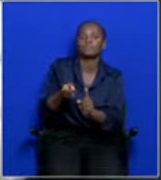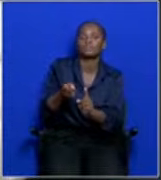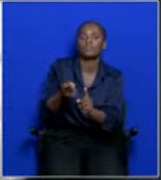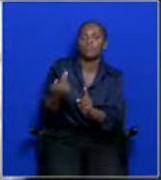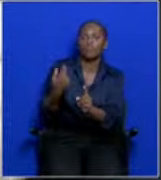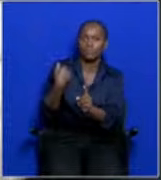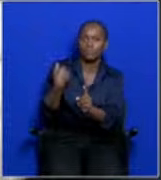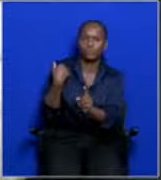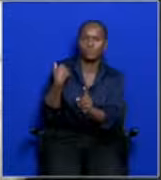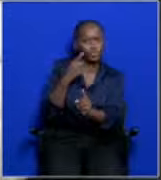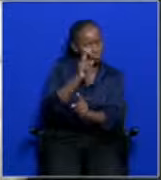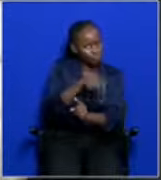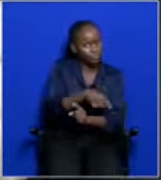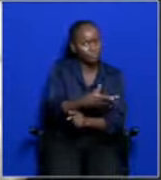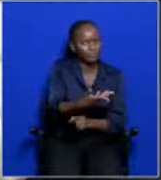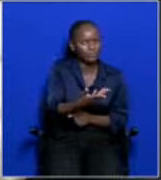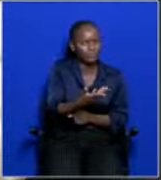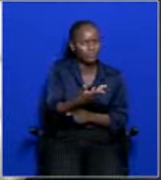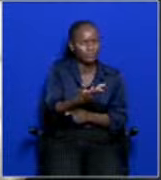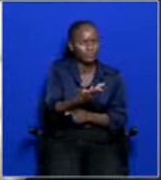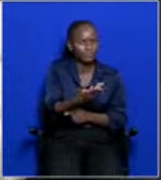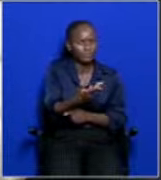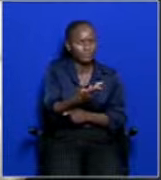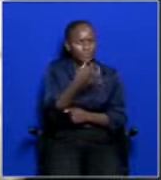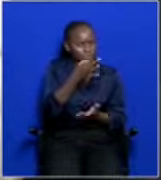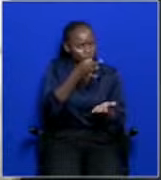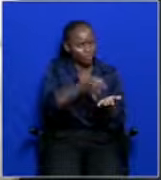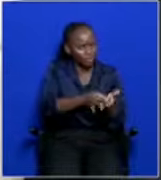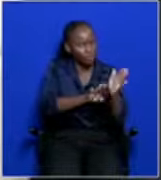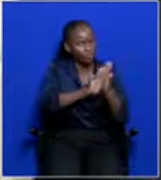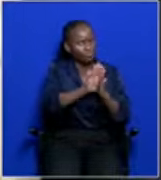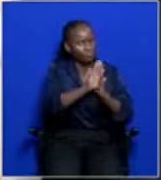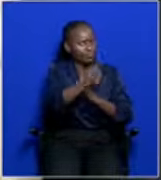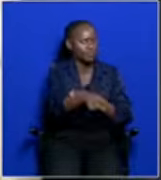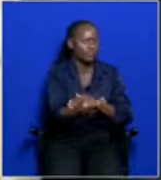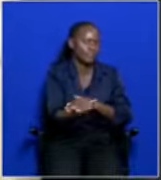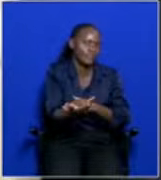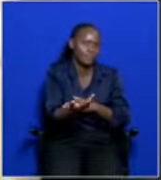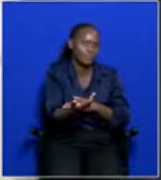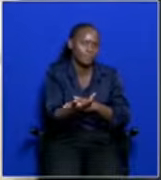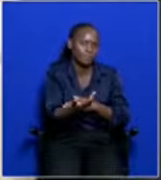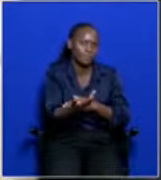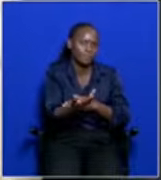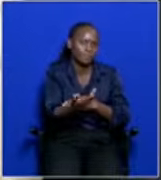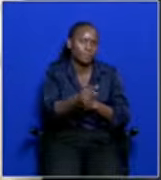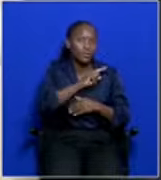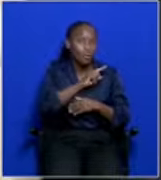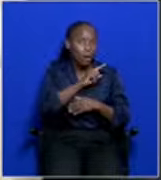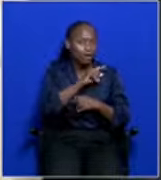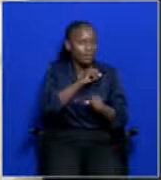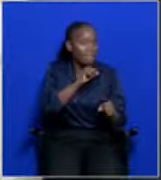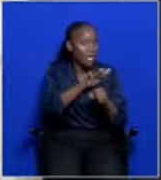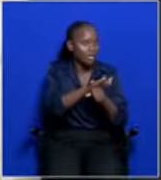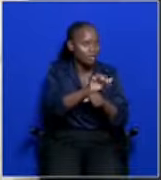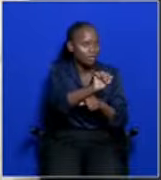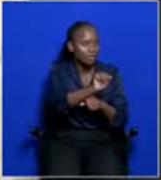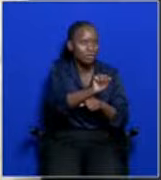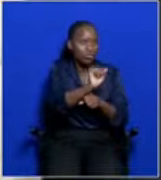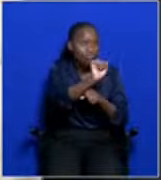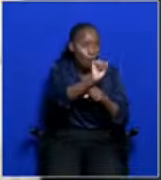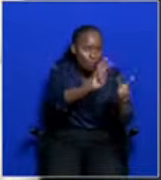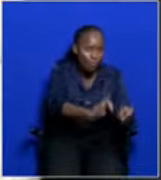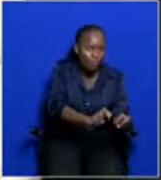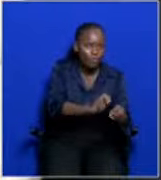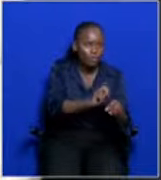proposing improvements because it affects how you do your work. It affects the kind of information, the